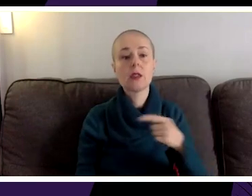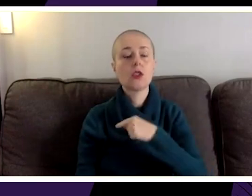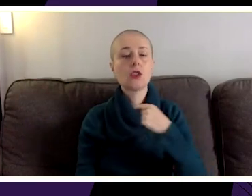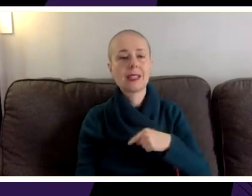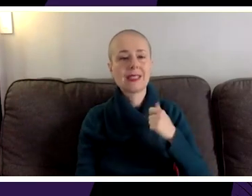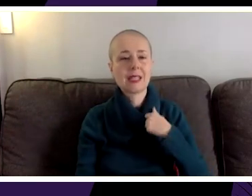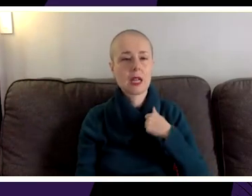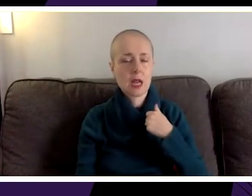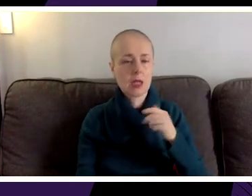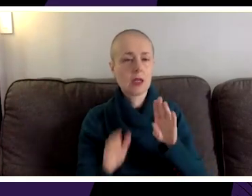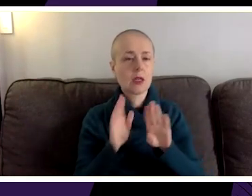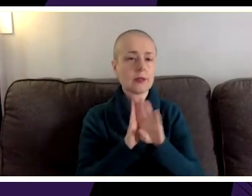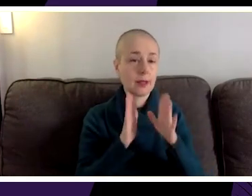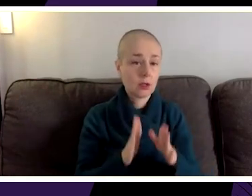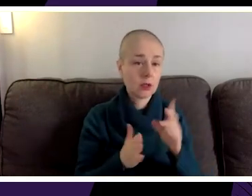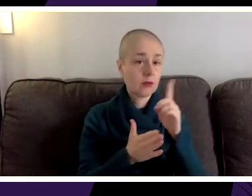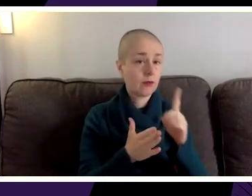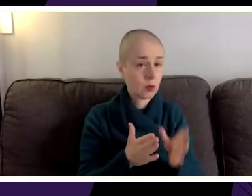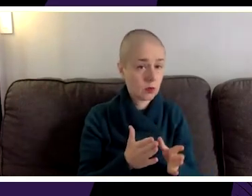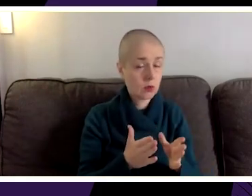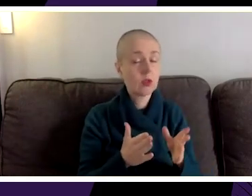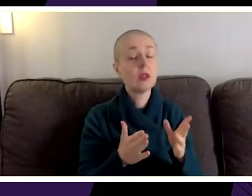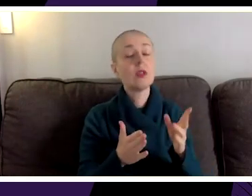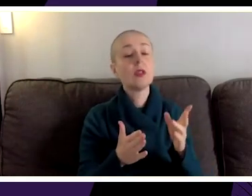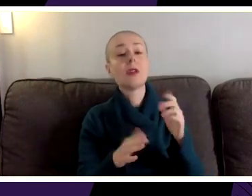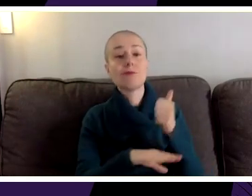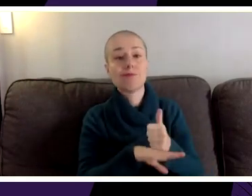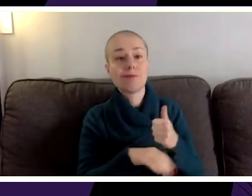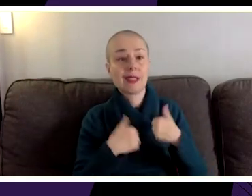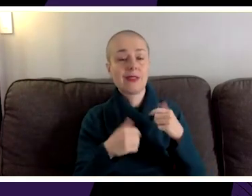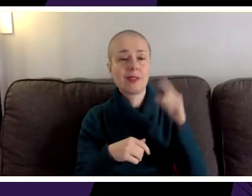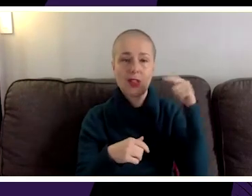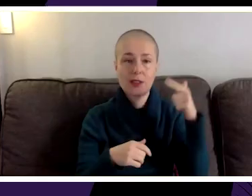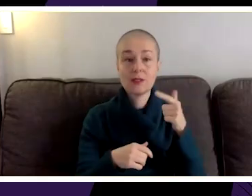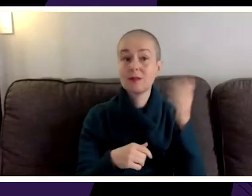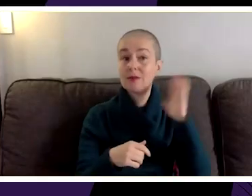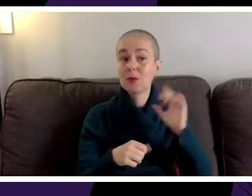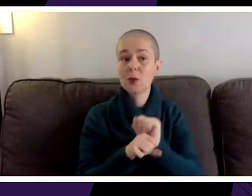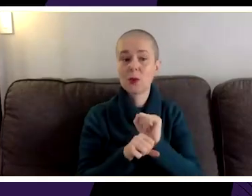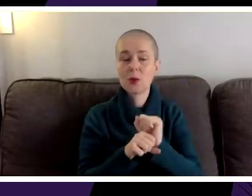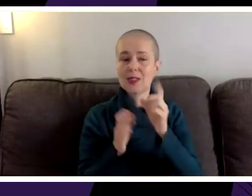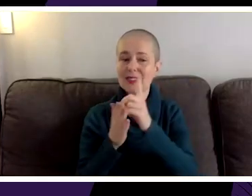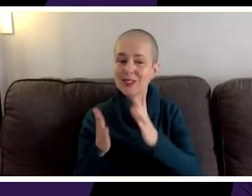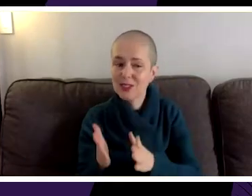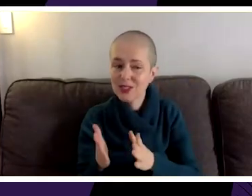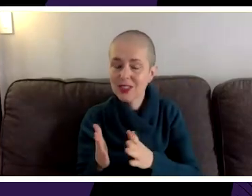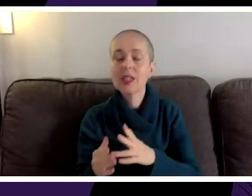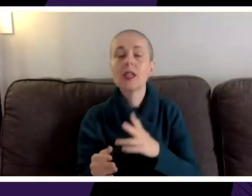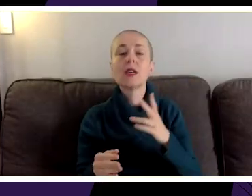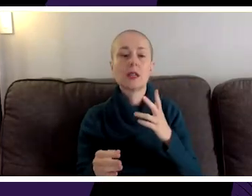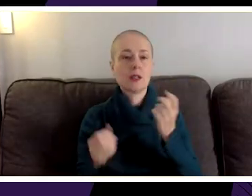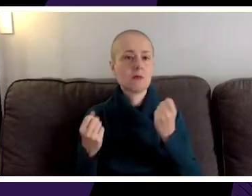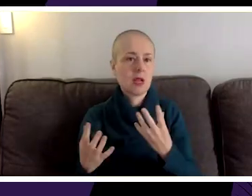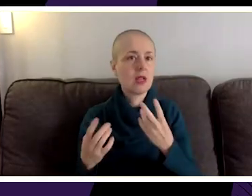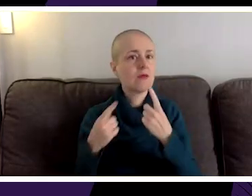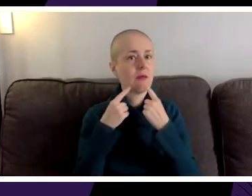based in London, formerly a menswear designer. Her designs have been worn by artists like Chance the Rapper and Machine Gun Kelly. Now,